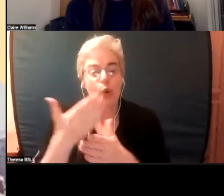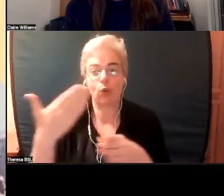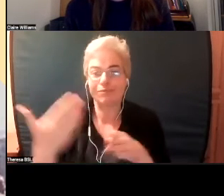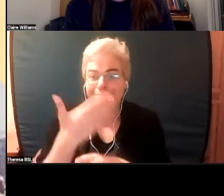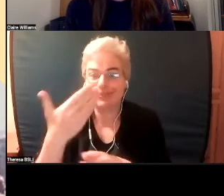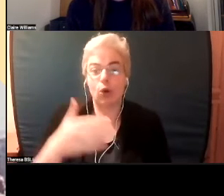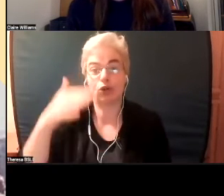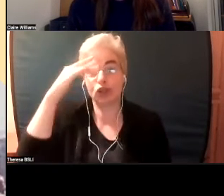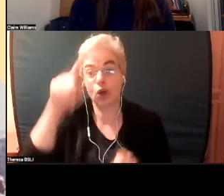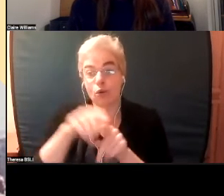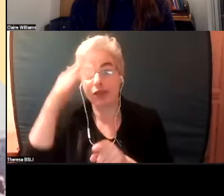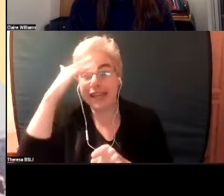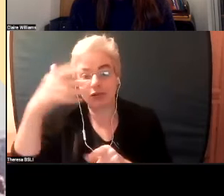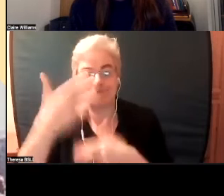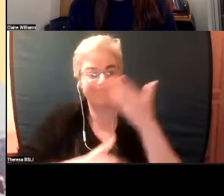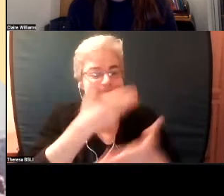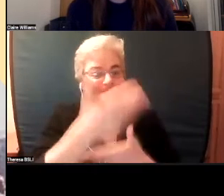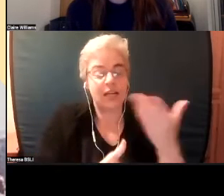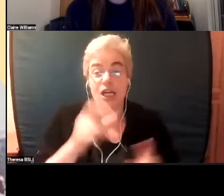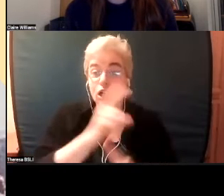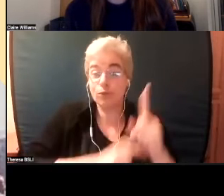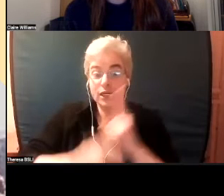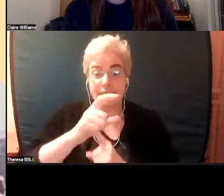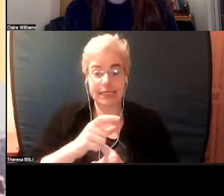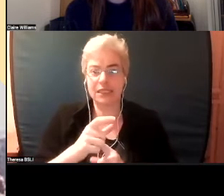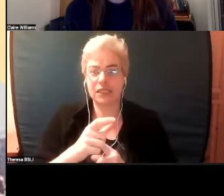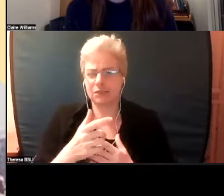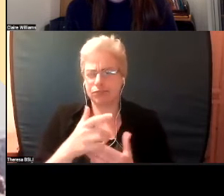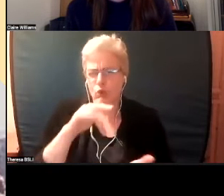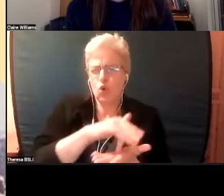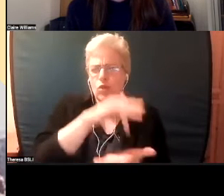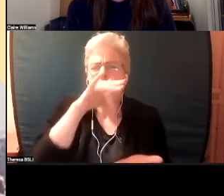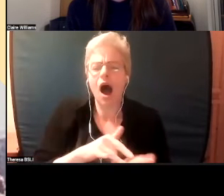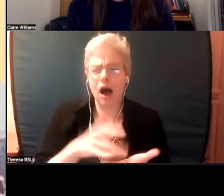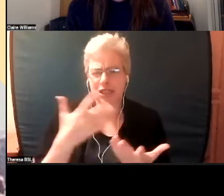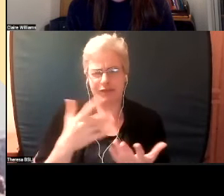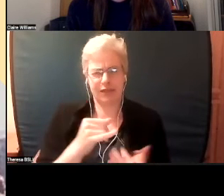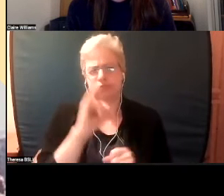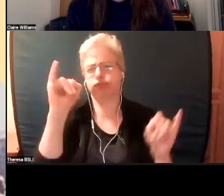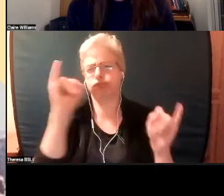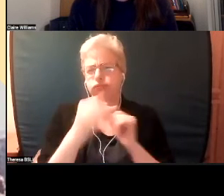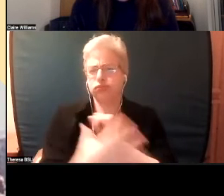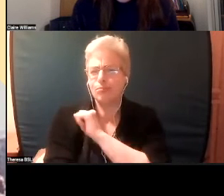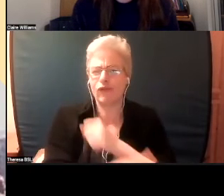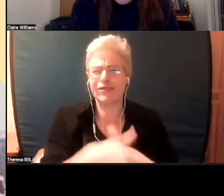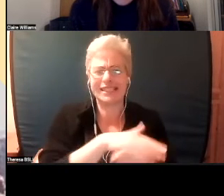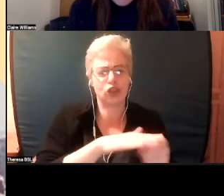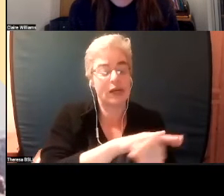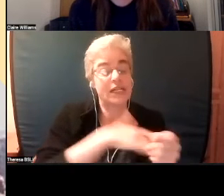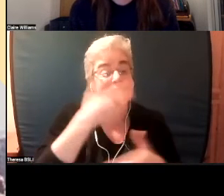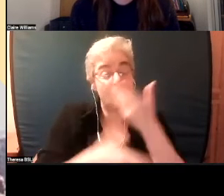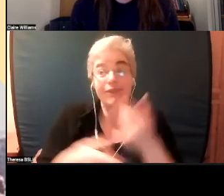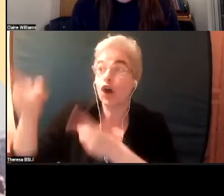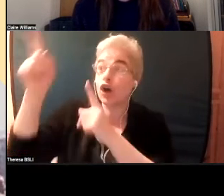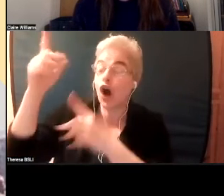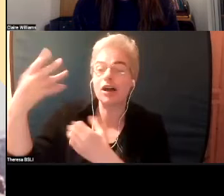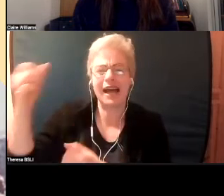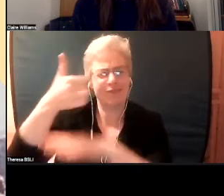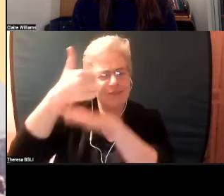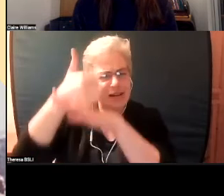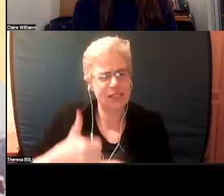theological description the communities that were at the heart of this impoverished situation. By describing God as having a